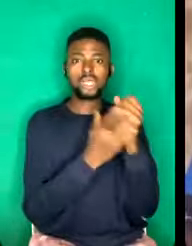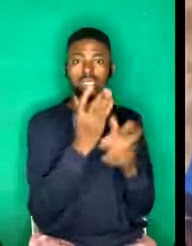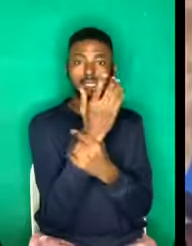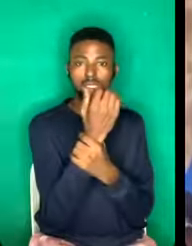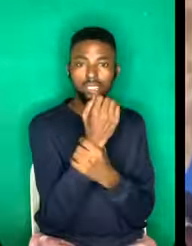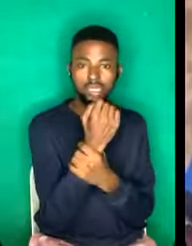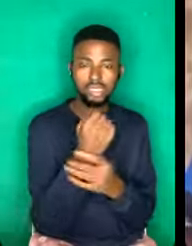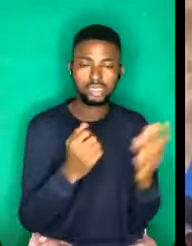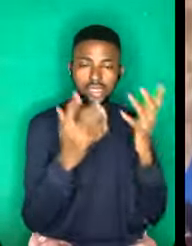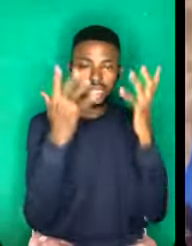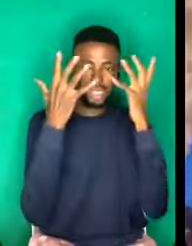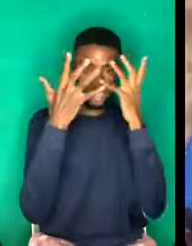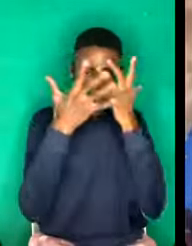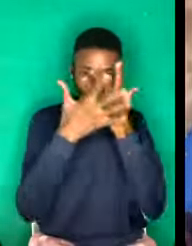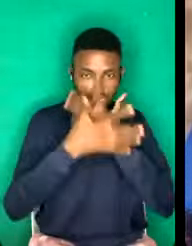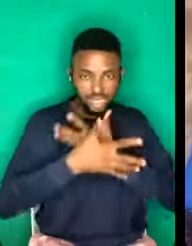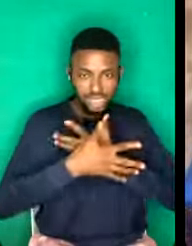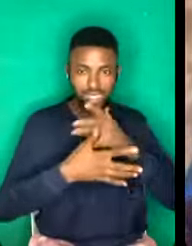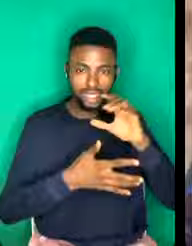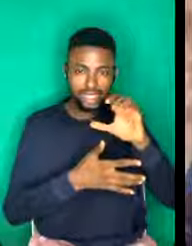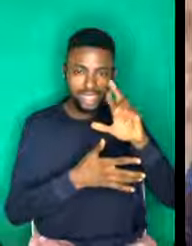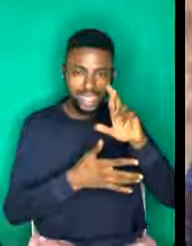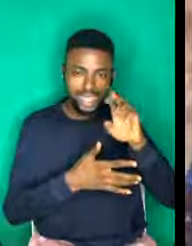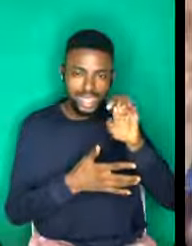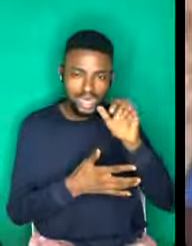dark, creamy in complexion too.